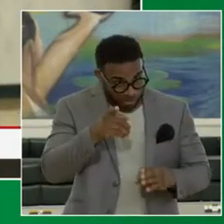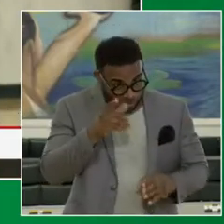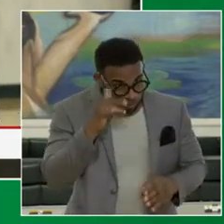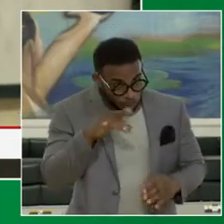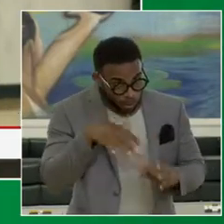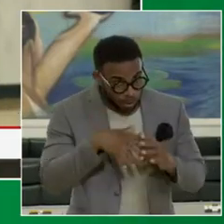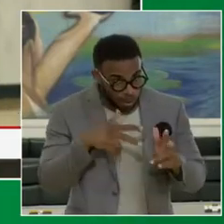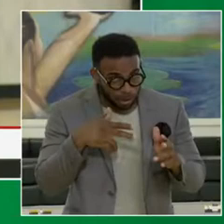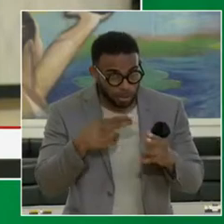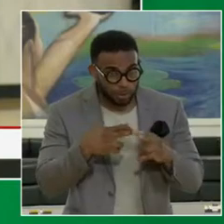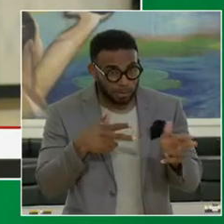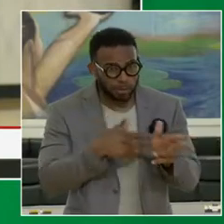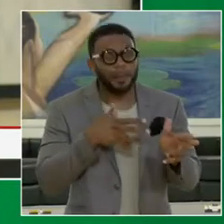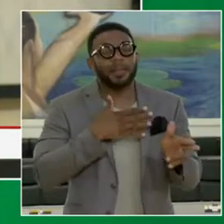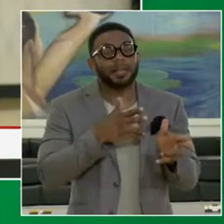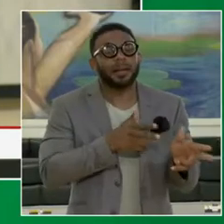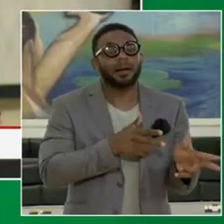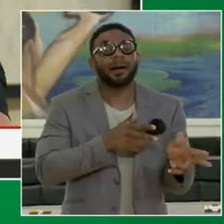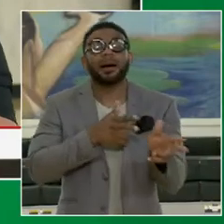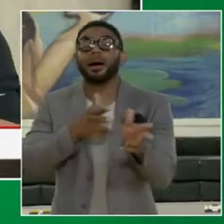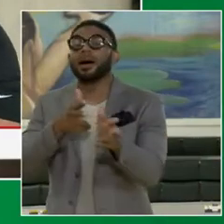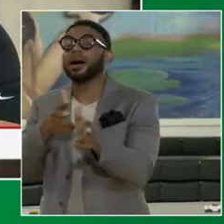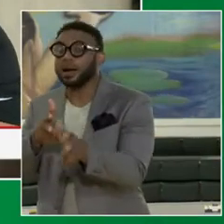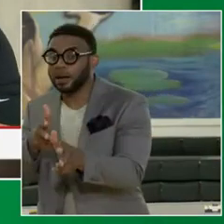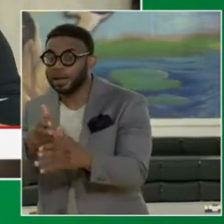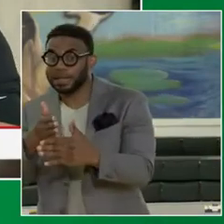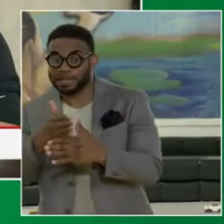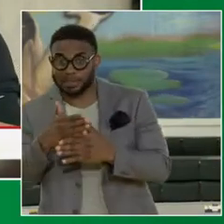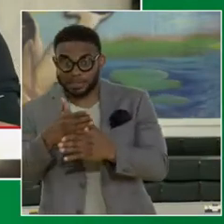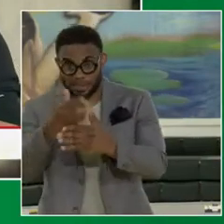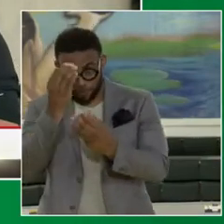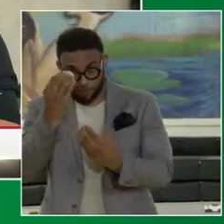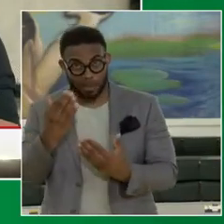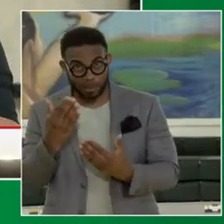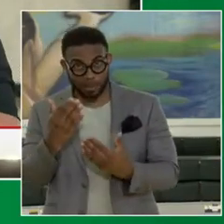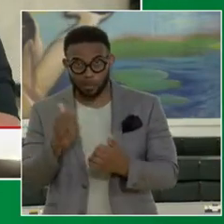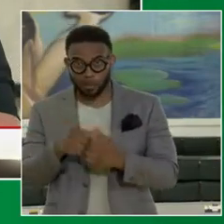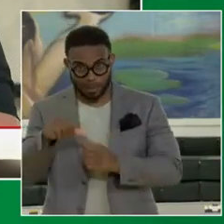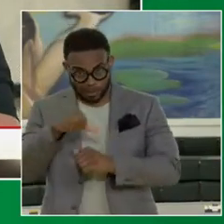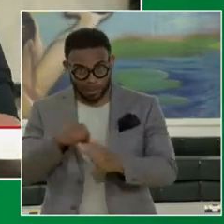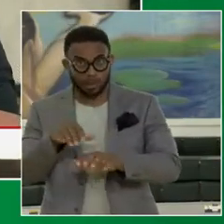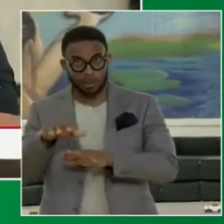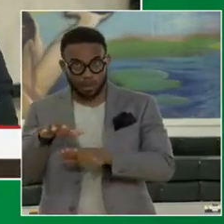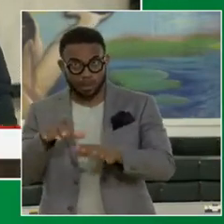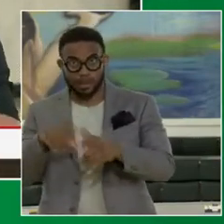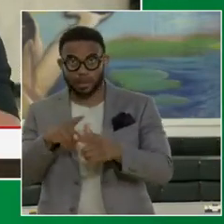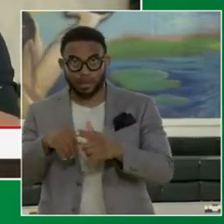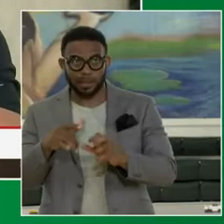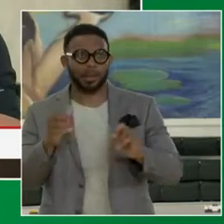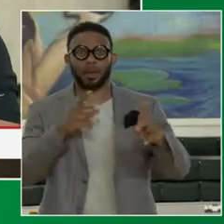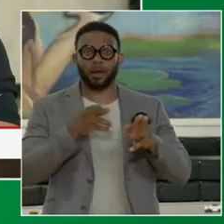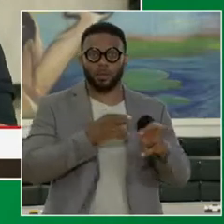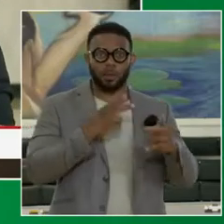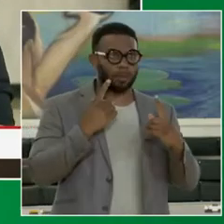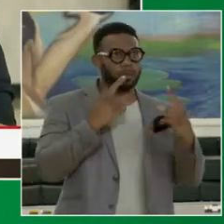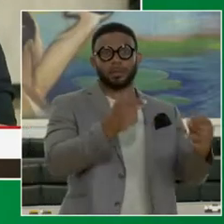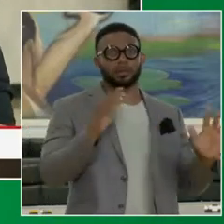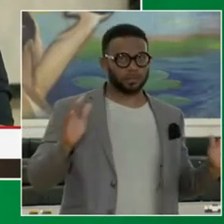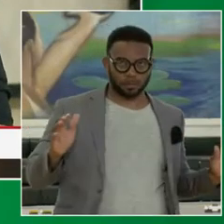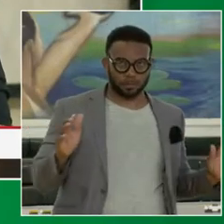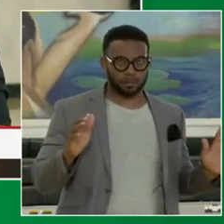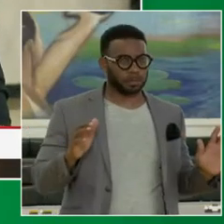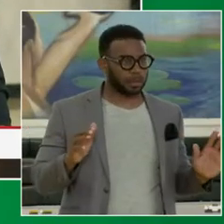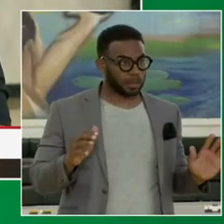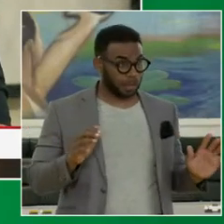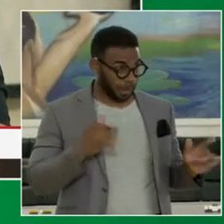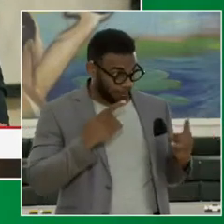get an fender bender, please pull off to the side of the road, share information with each other, and then you can get back on the road and you can follow from there. So is